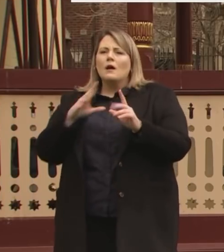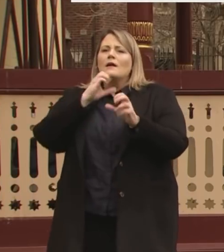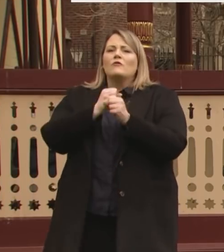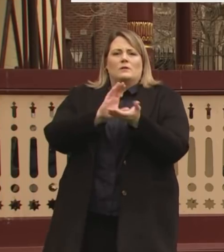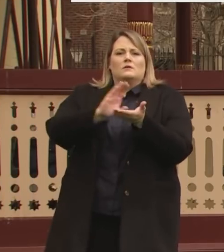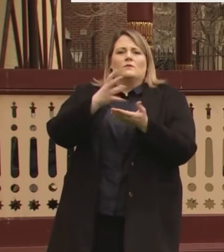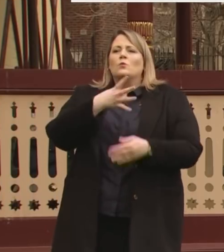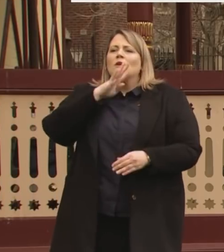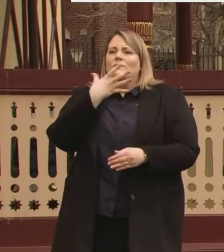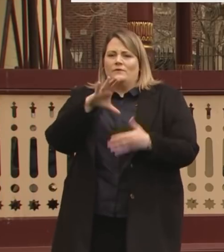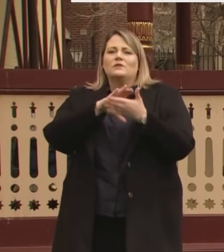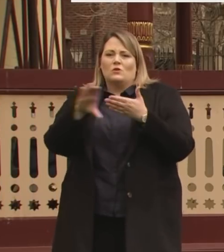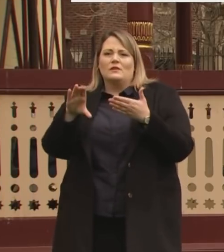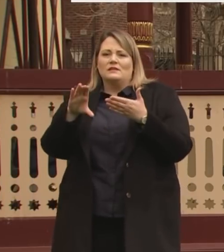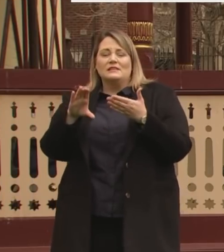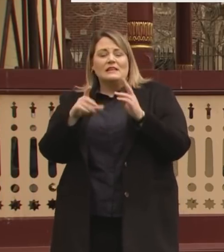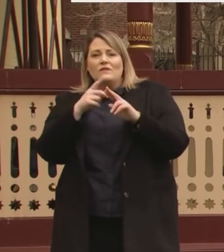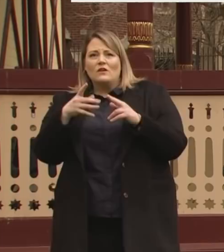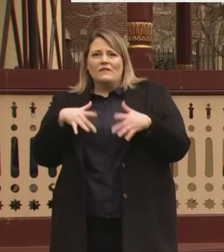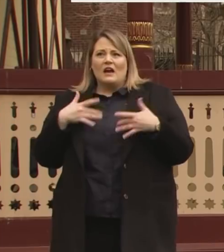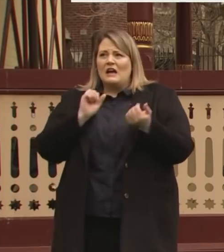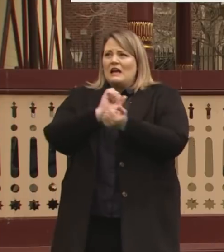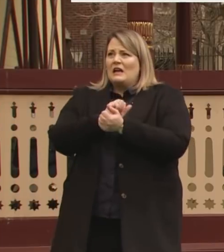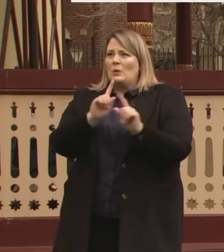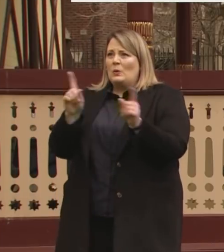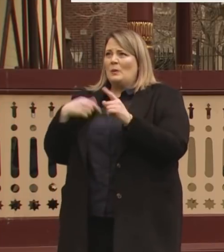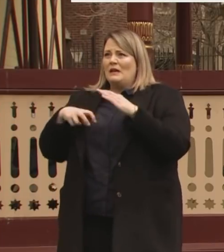please reach out. Go to that departmental website,